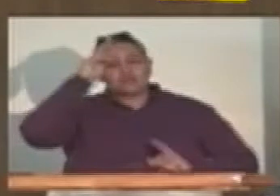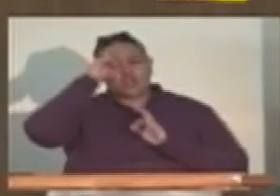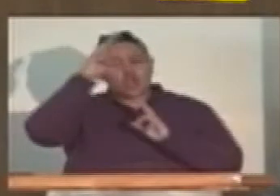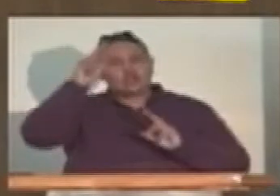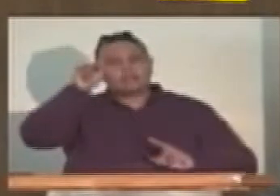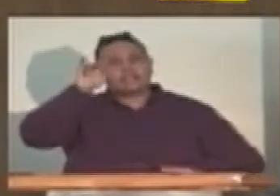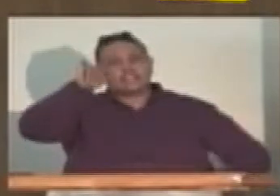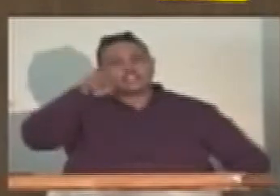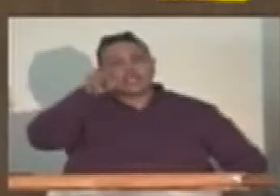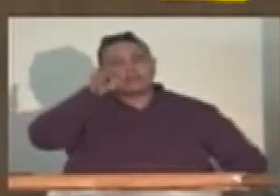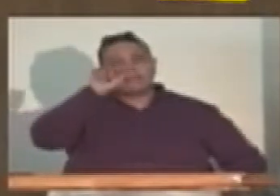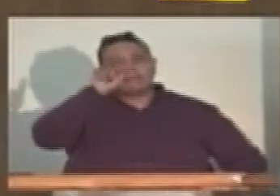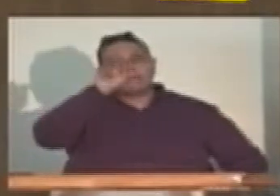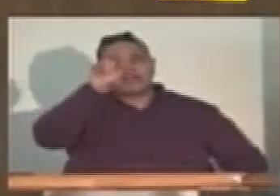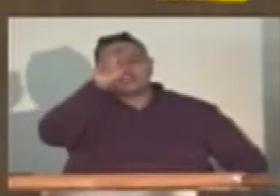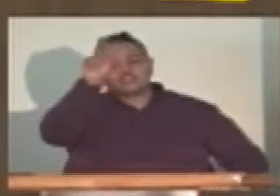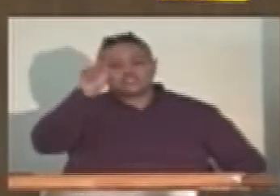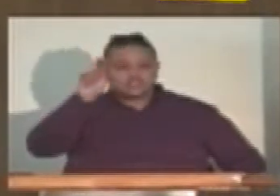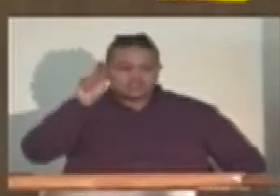PJ Patterson,